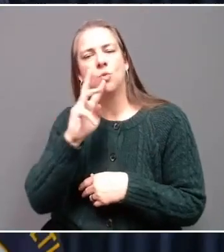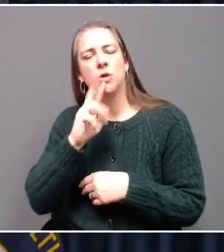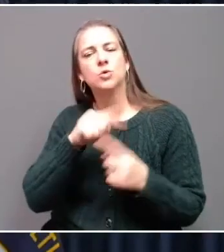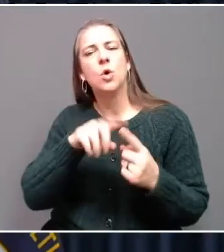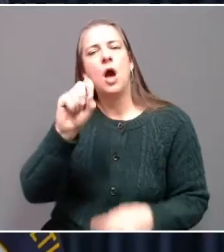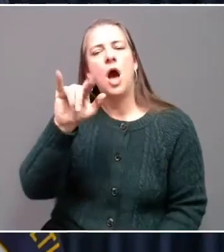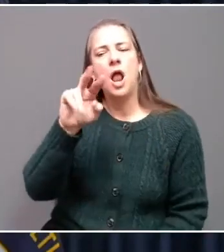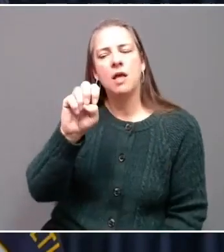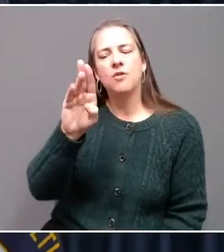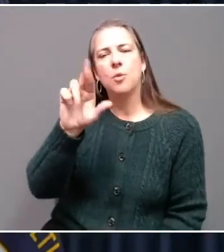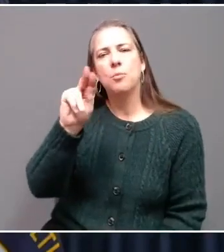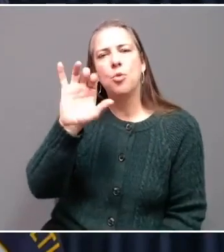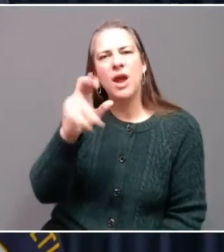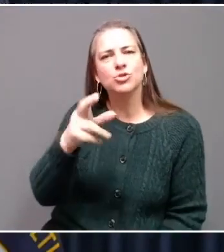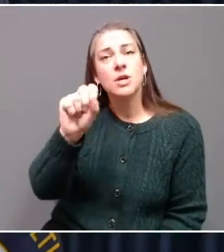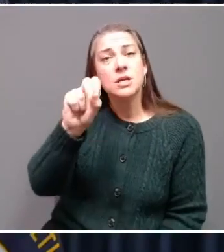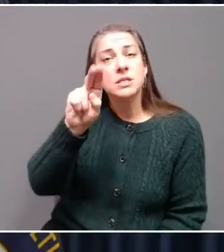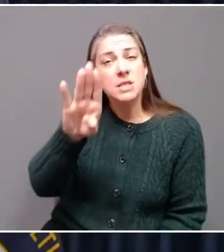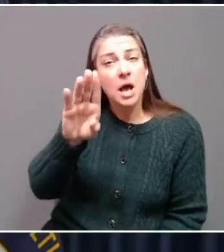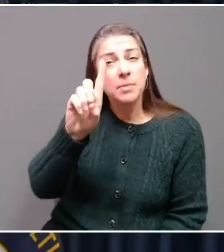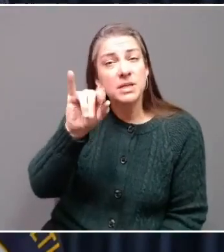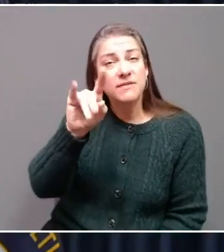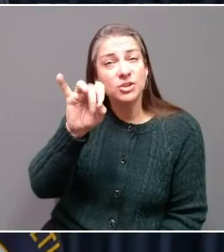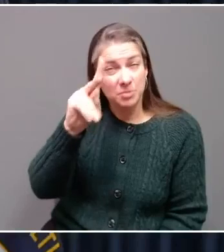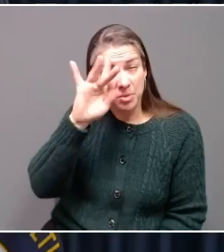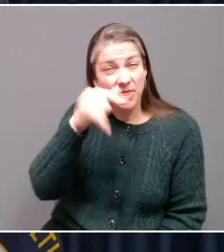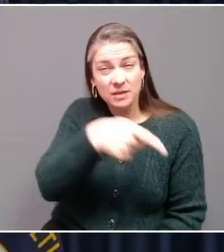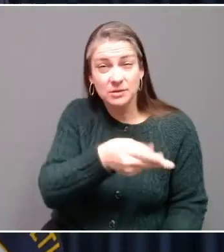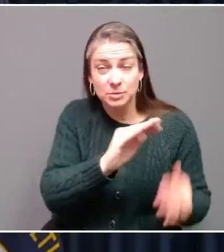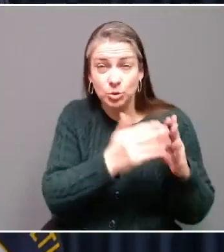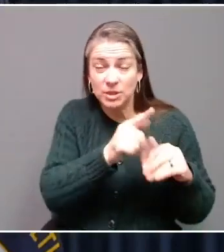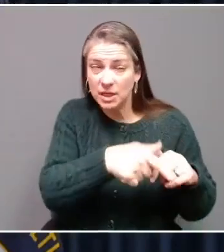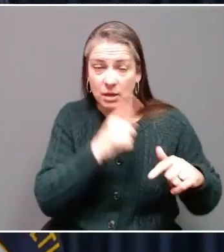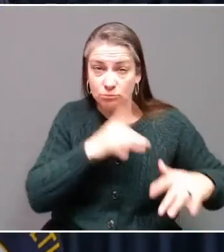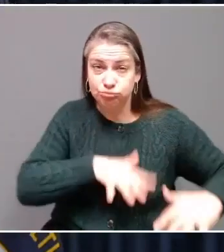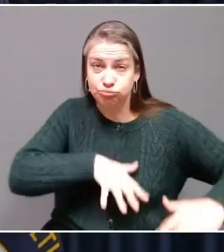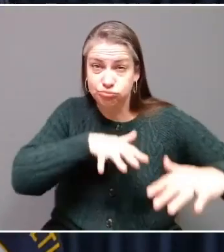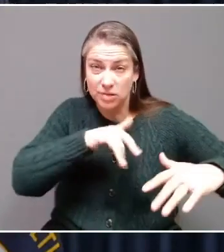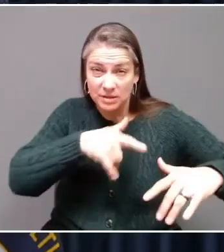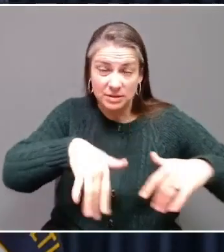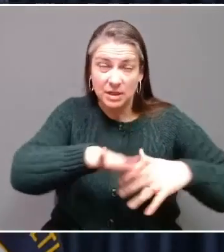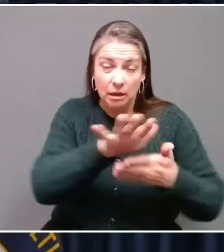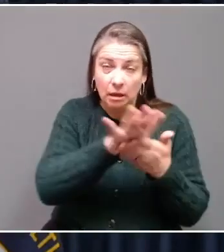the first high ground community that we announced. This is going to help us start getting the infrastructure there so we can